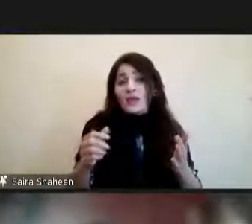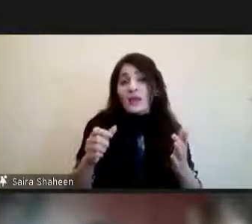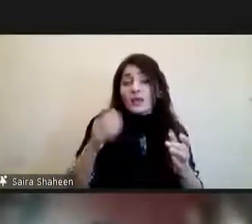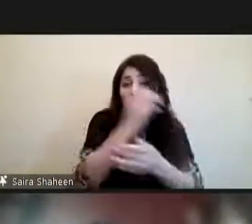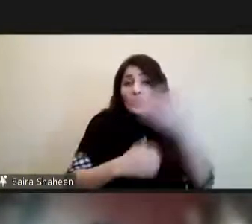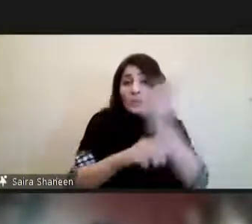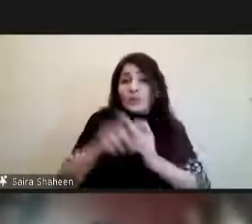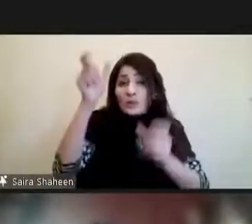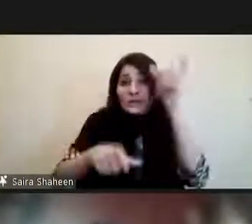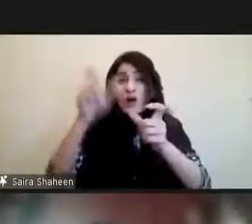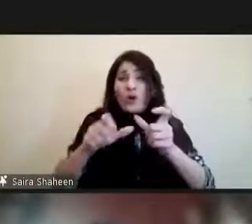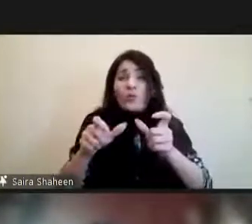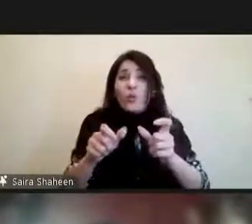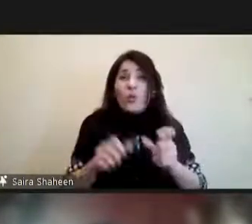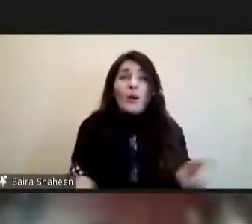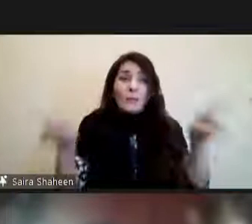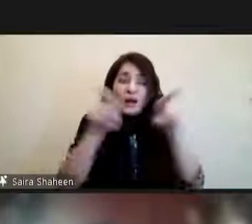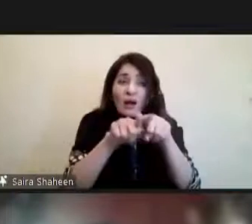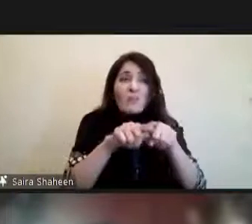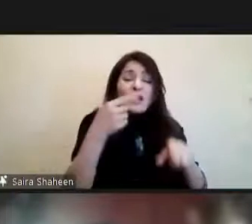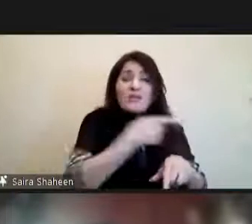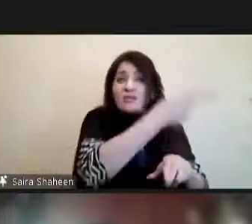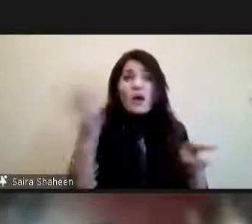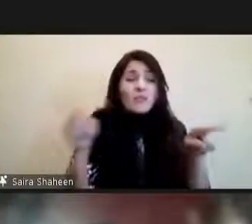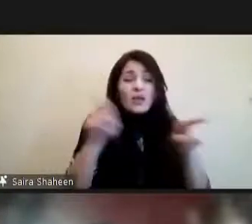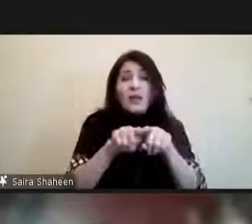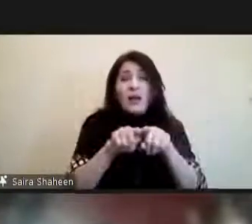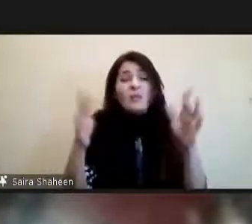equal users of mobile internet.